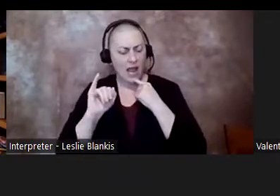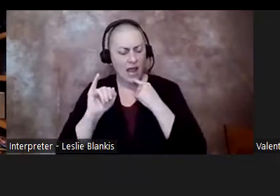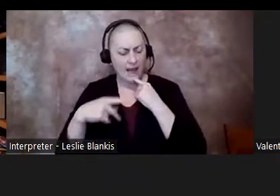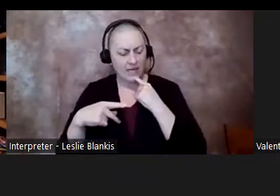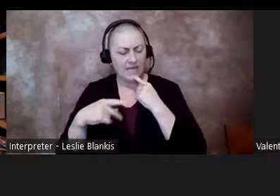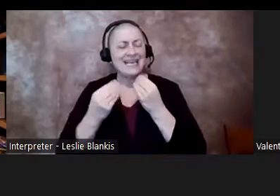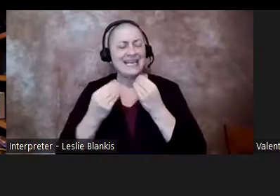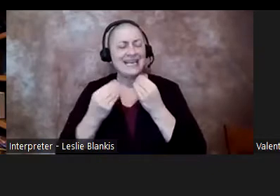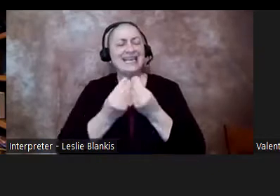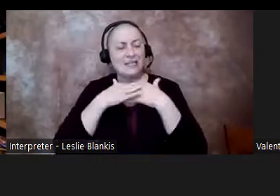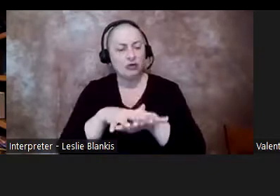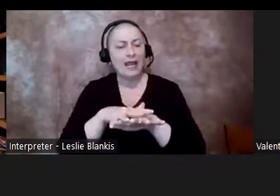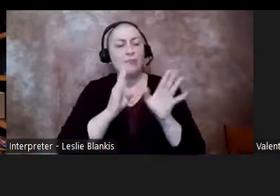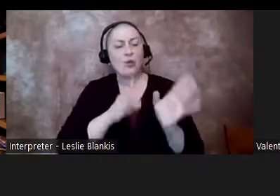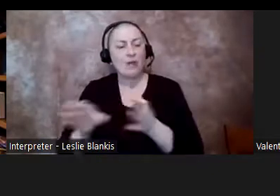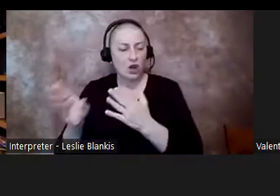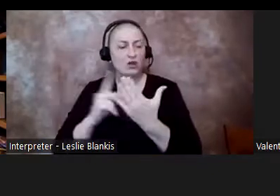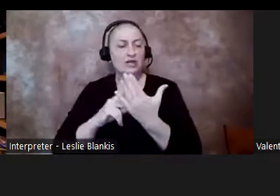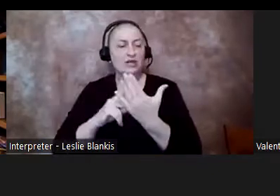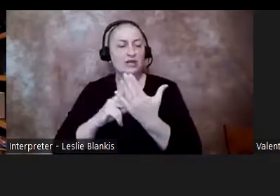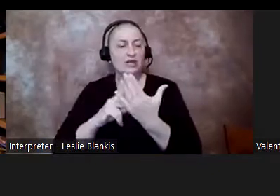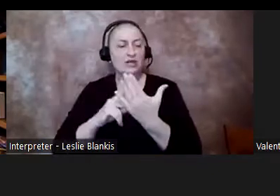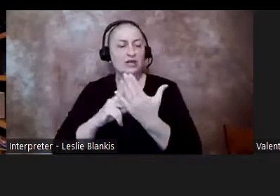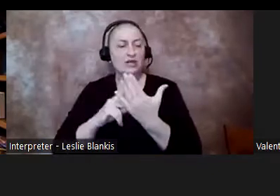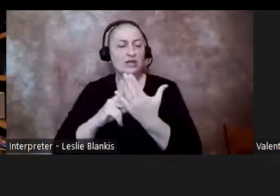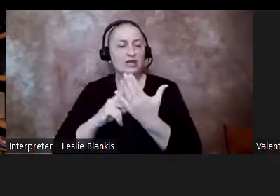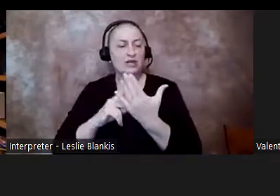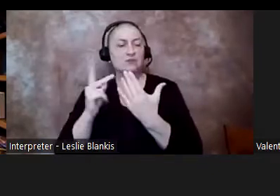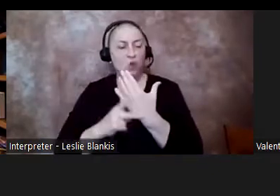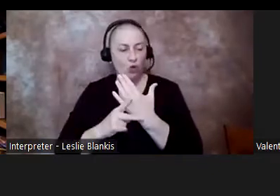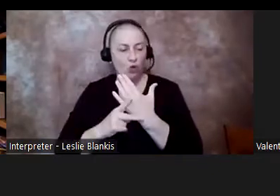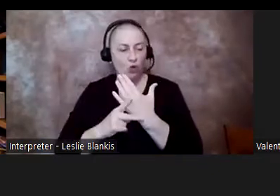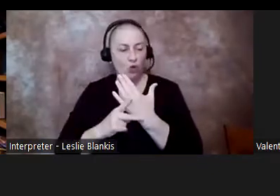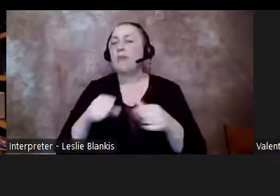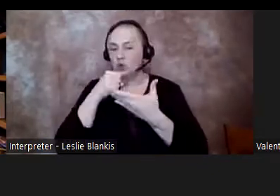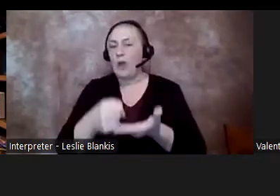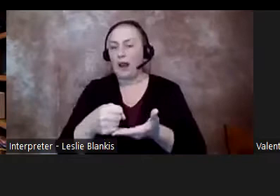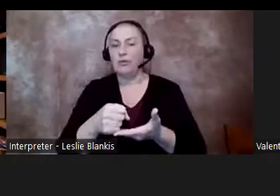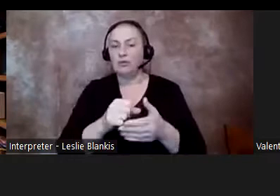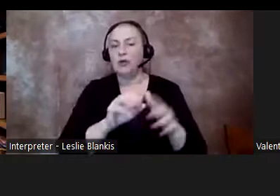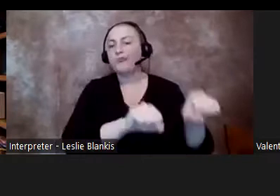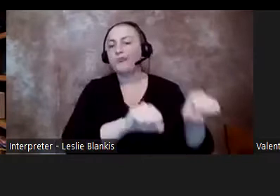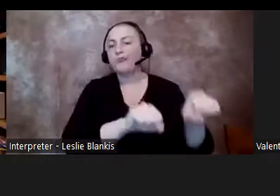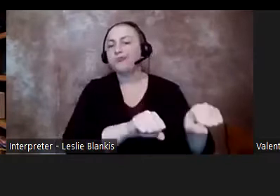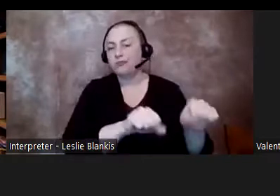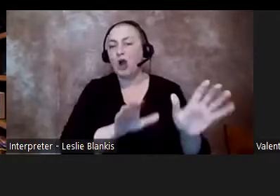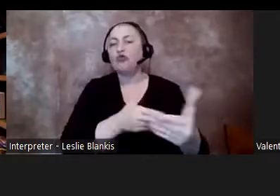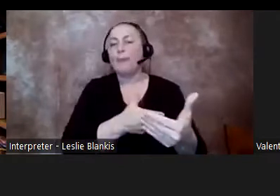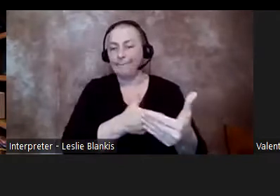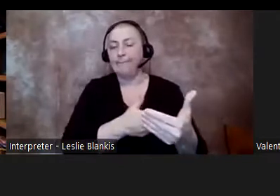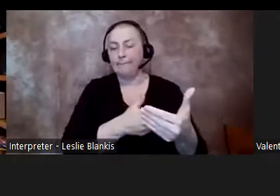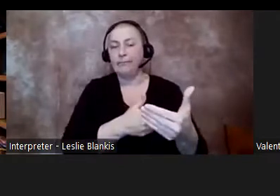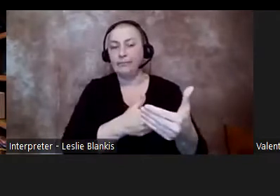Integrated Preparedness Program is able to help get your